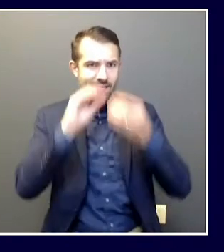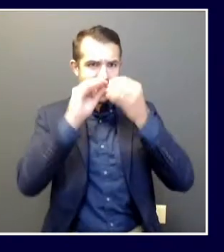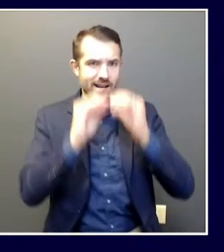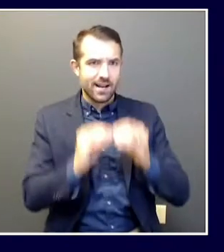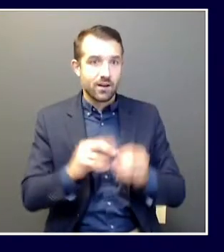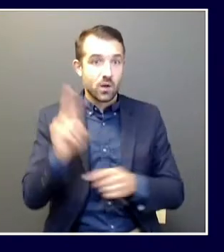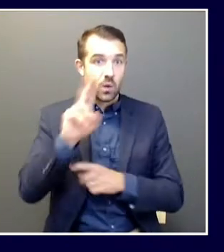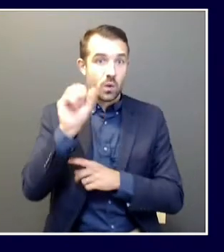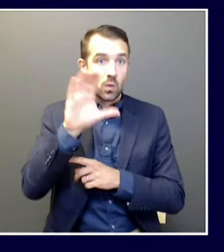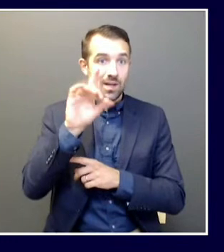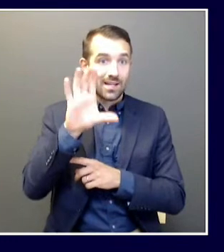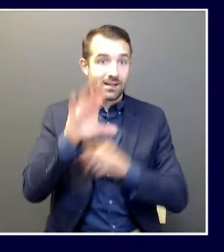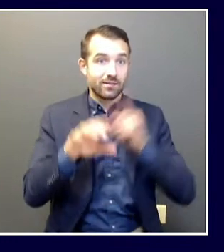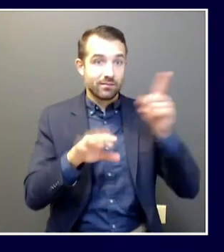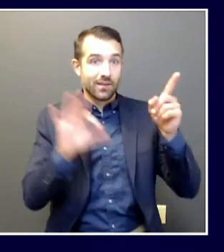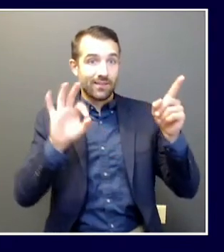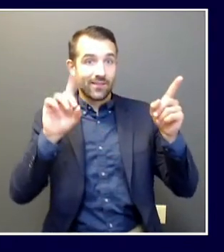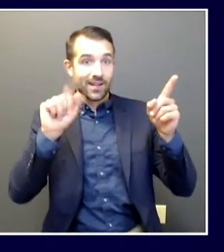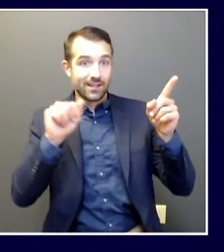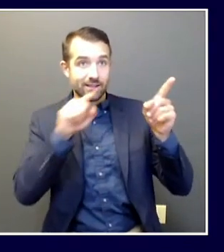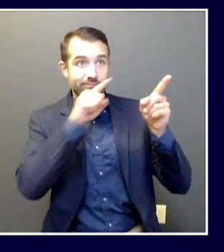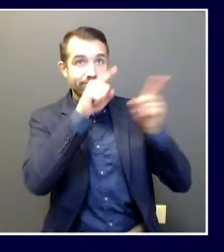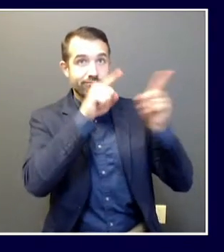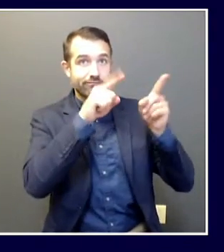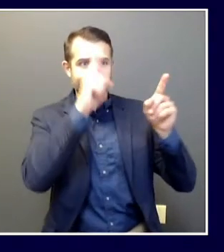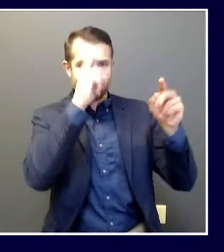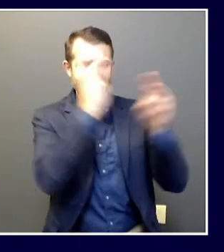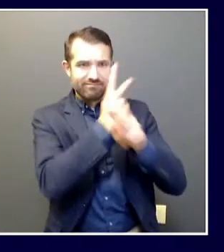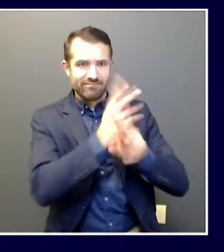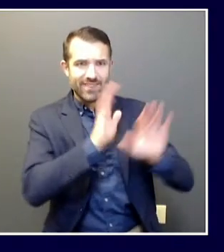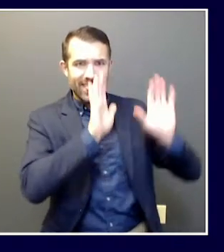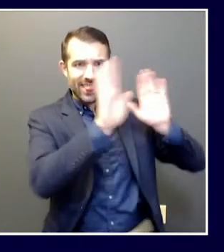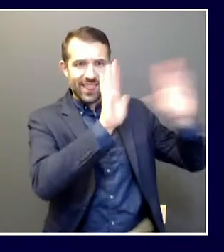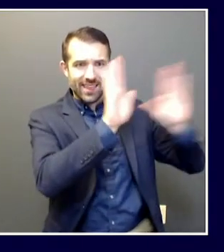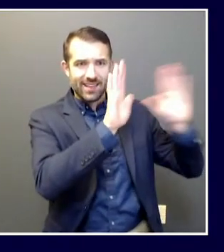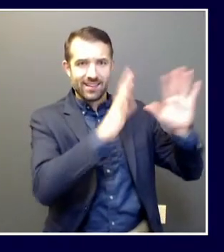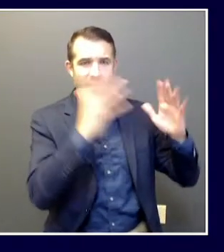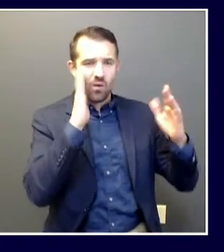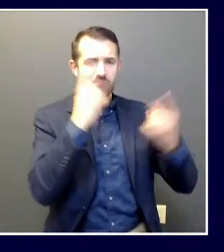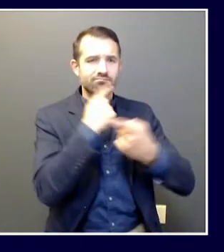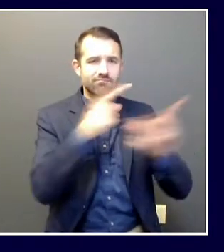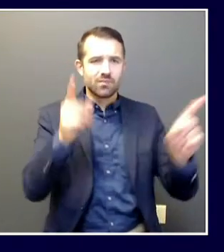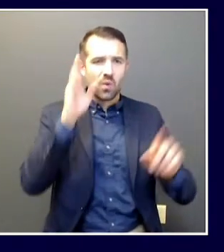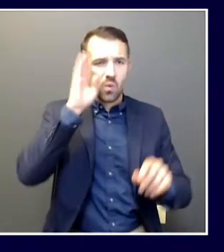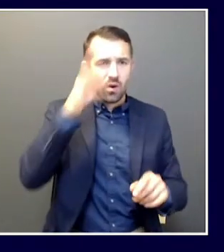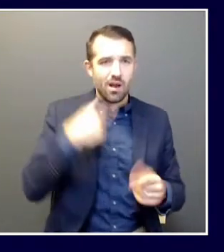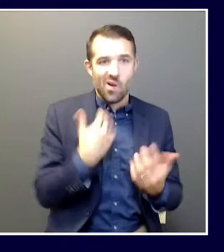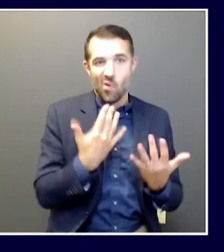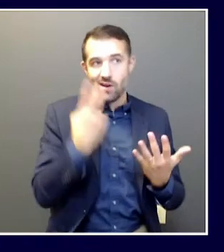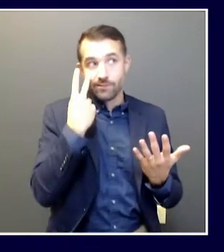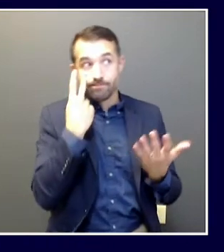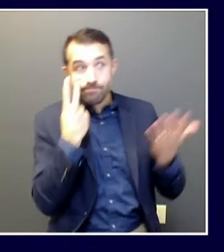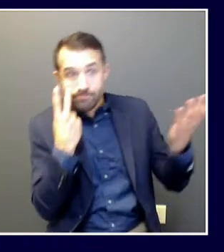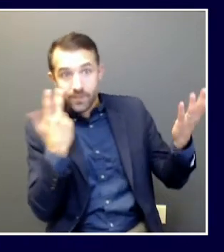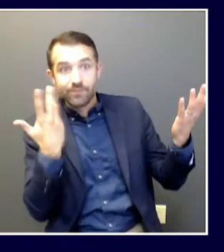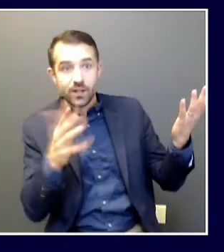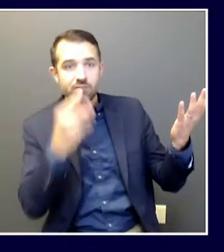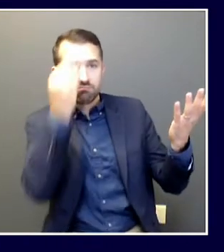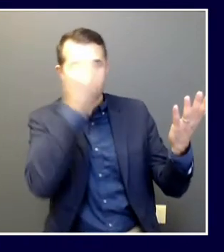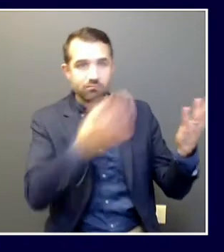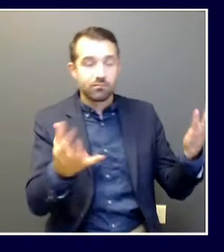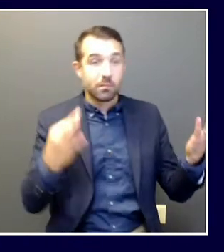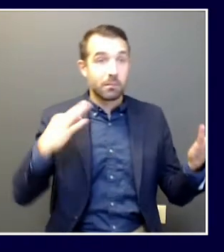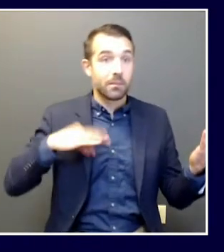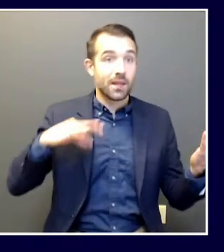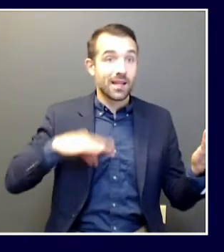what their analysis will be. I think there's good reason to think that vaccinating another 80,000 people in Maine, which is the number